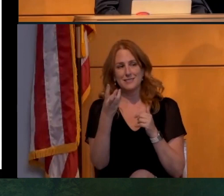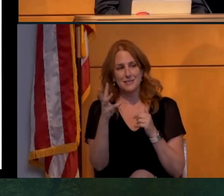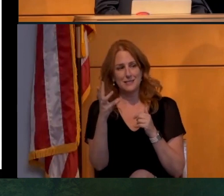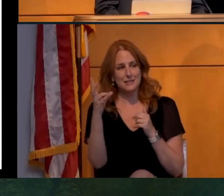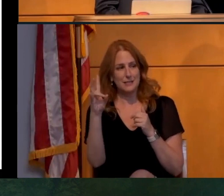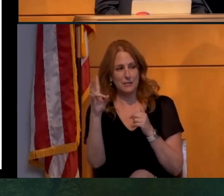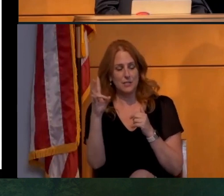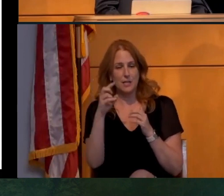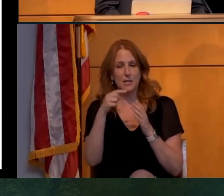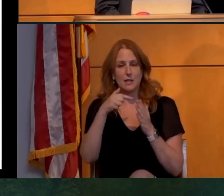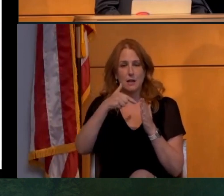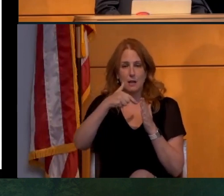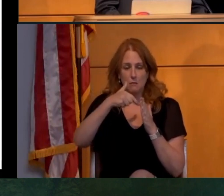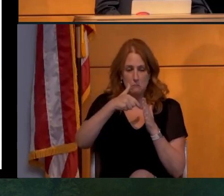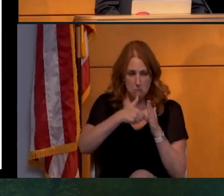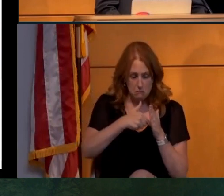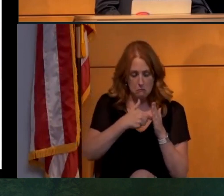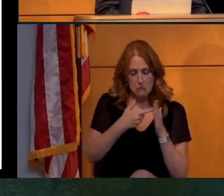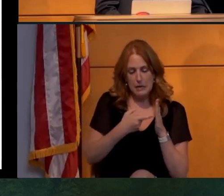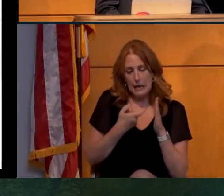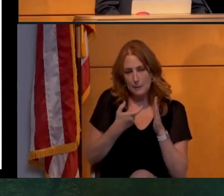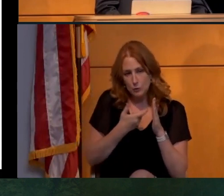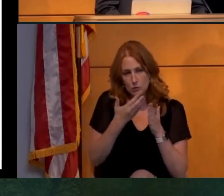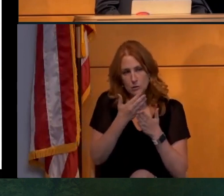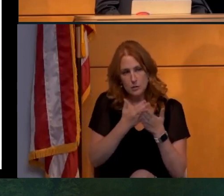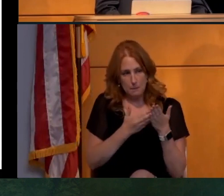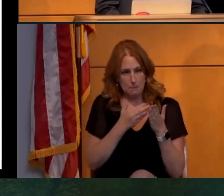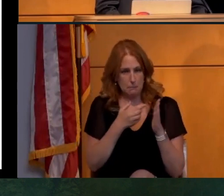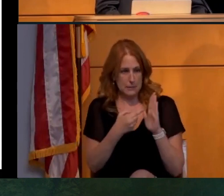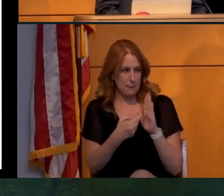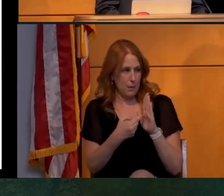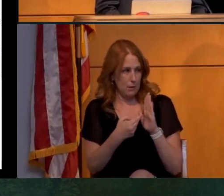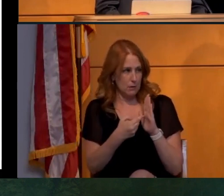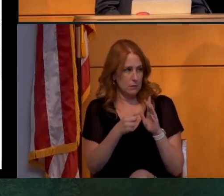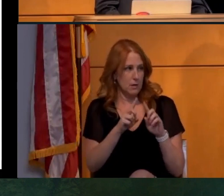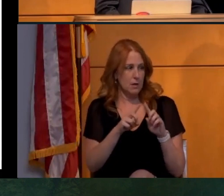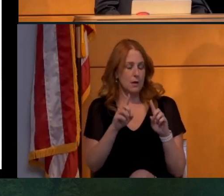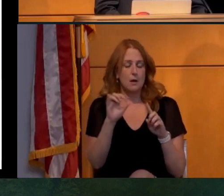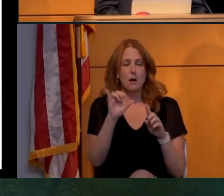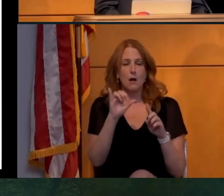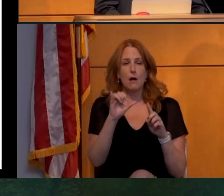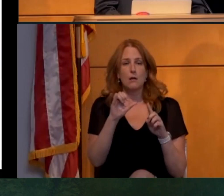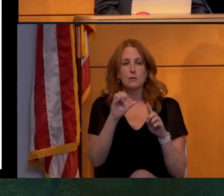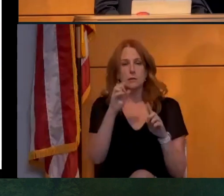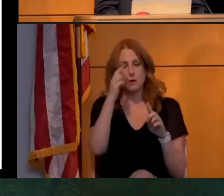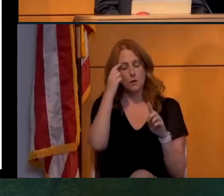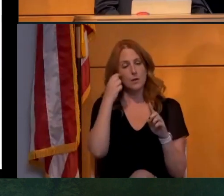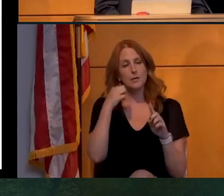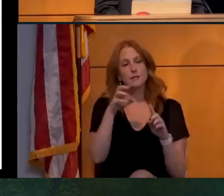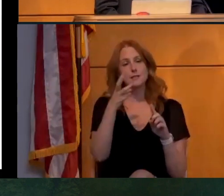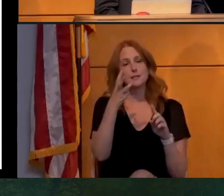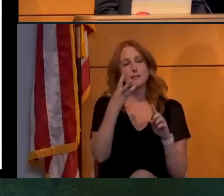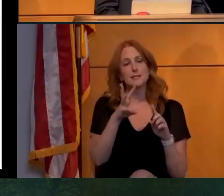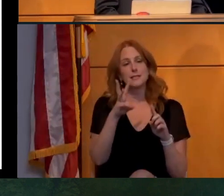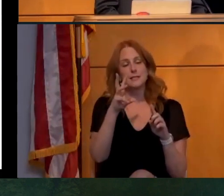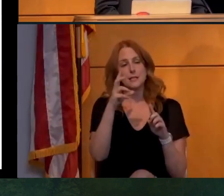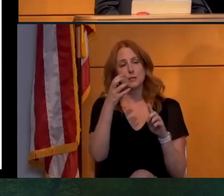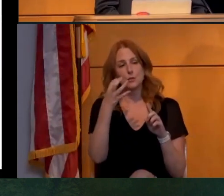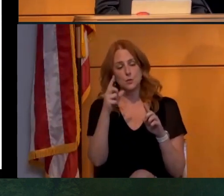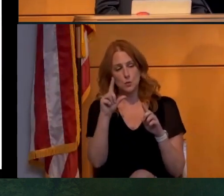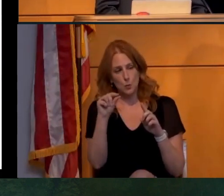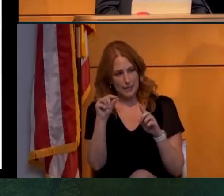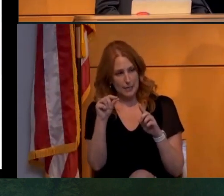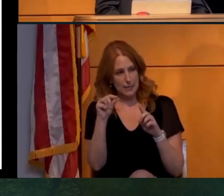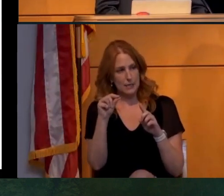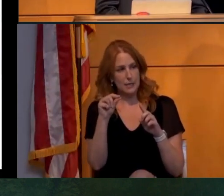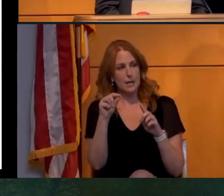depth and captured core samples. But also Soviet Luna 16, 20, and finally